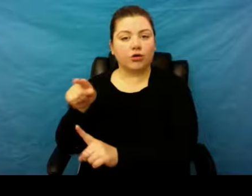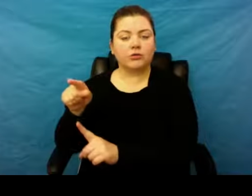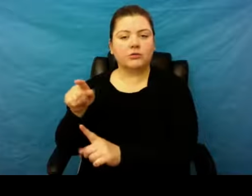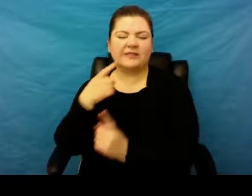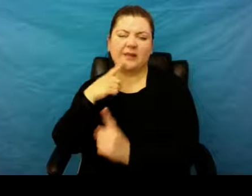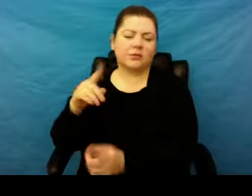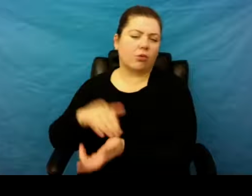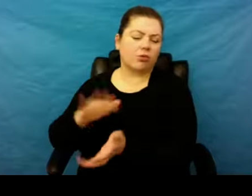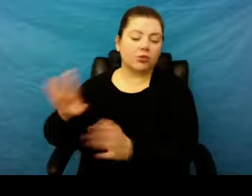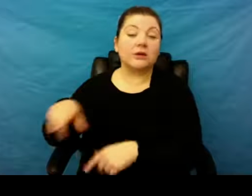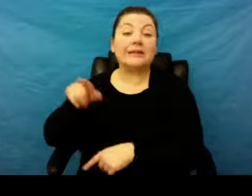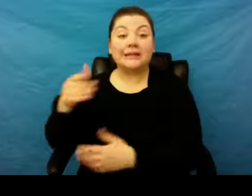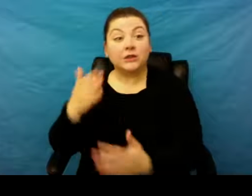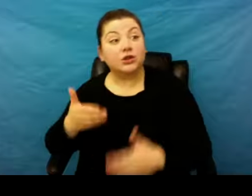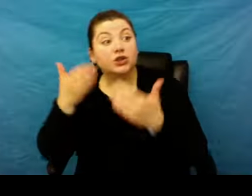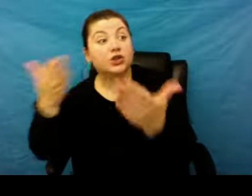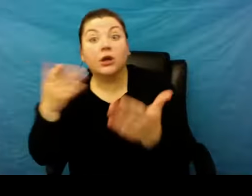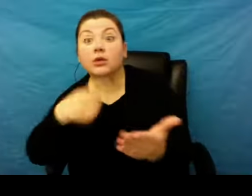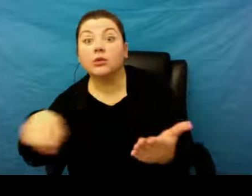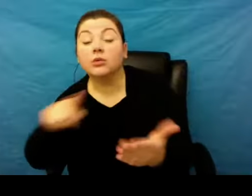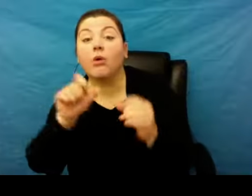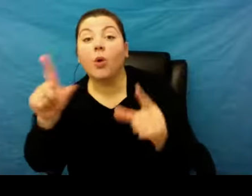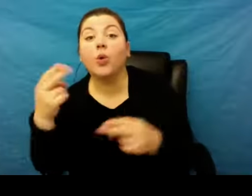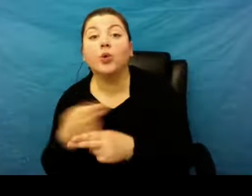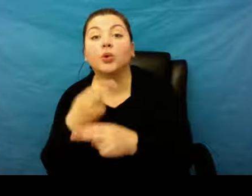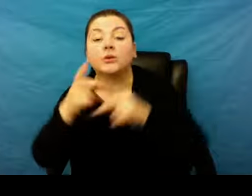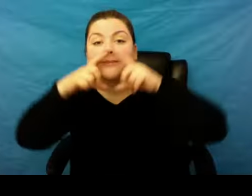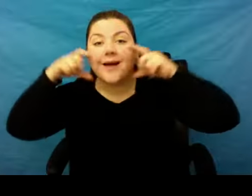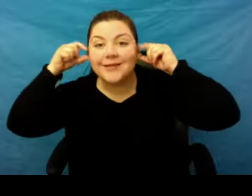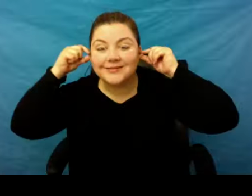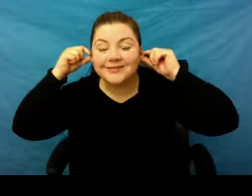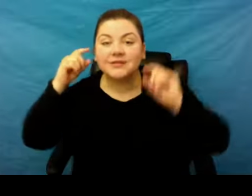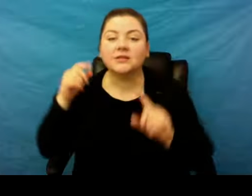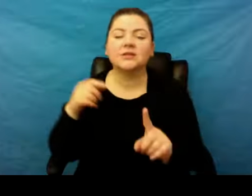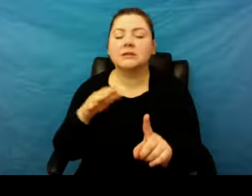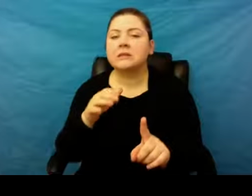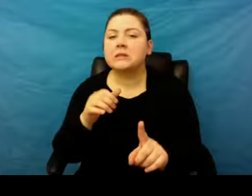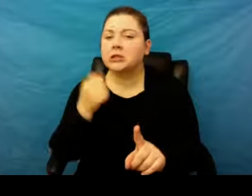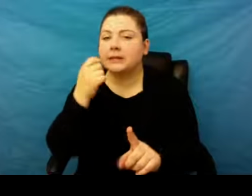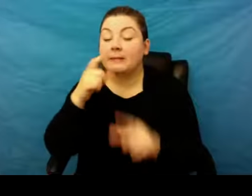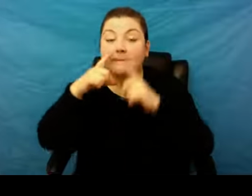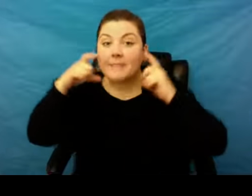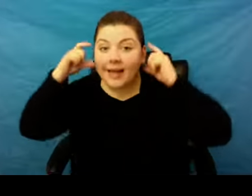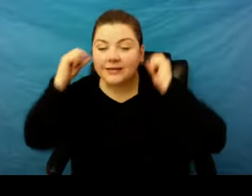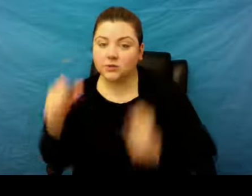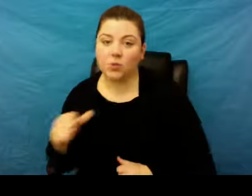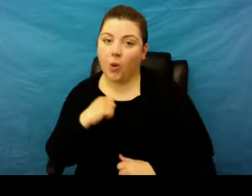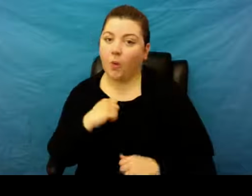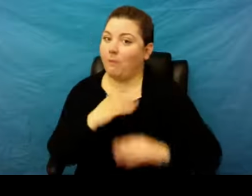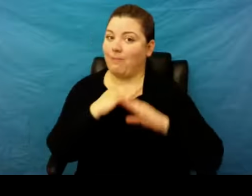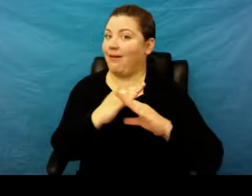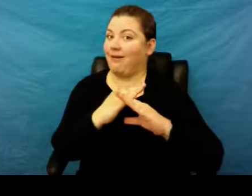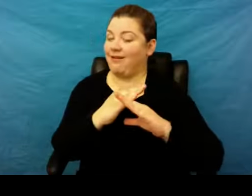the idea here is not that the mask is going to prevent you from getting COVID, because as I said, it's not a disease that you're most likely getting from the